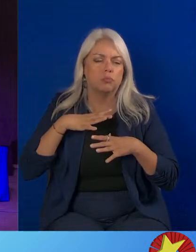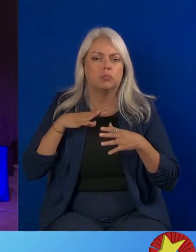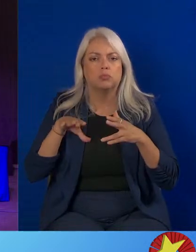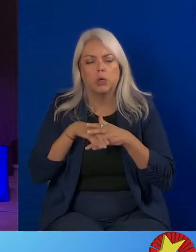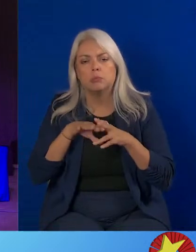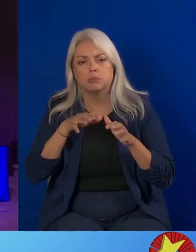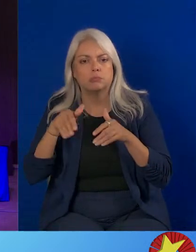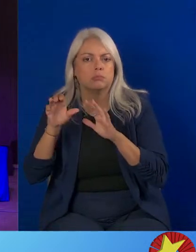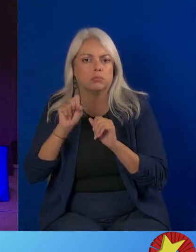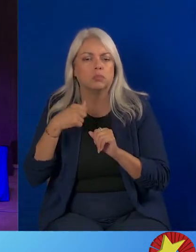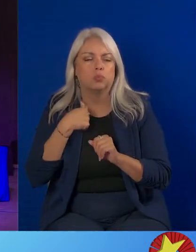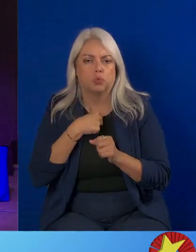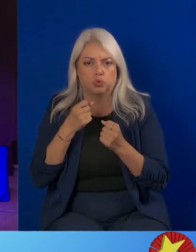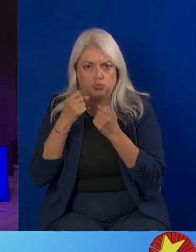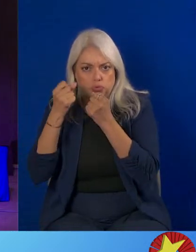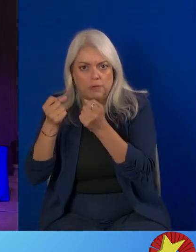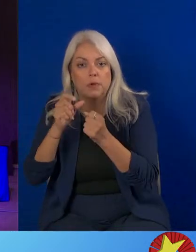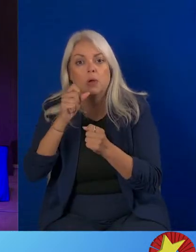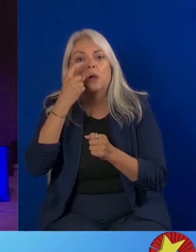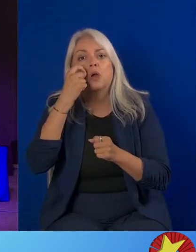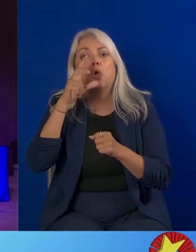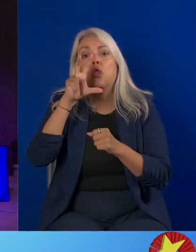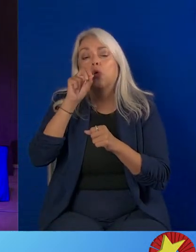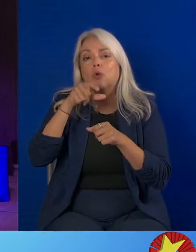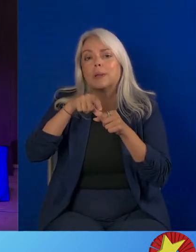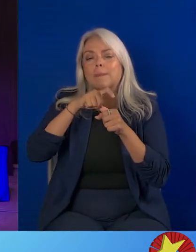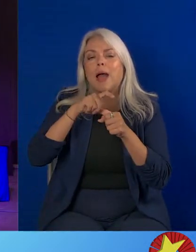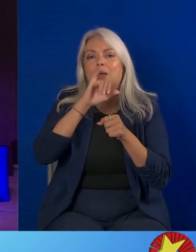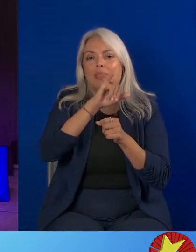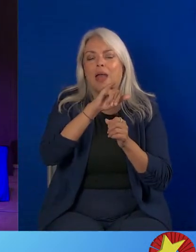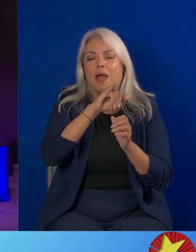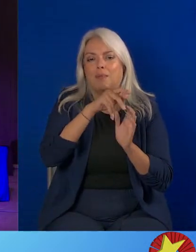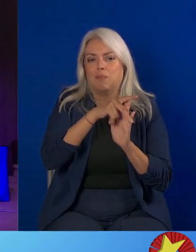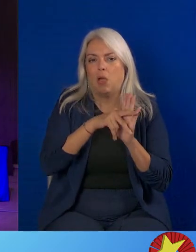you. Yeah, the 30-mile radius is for day Day students. students, perfect.